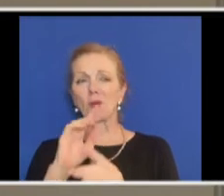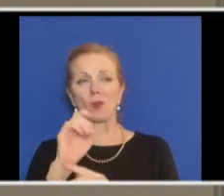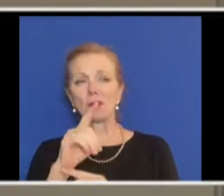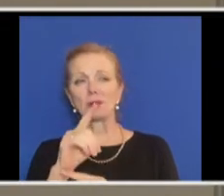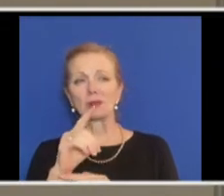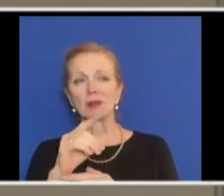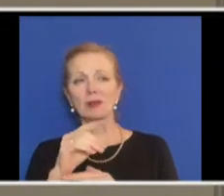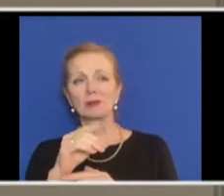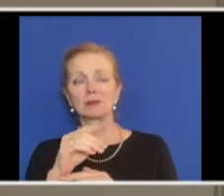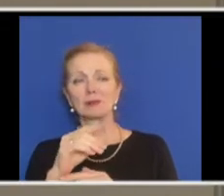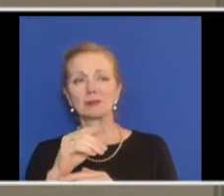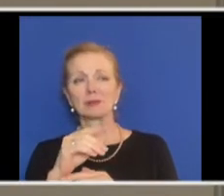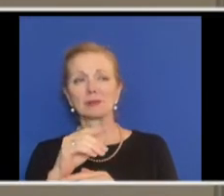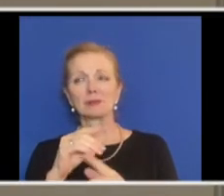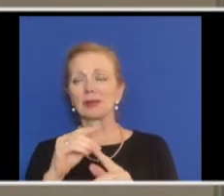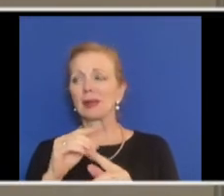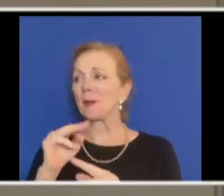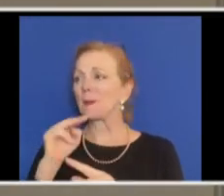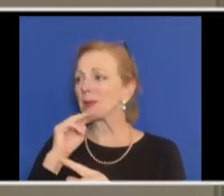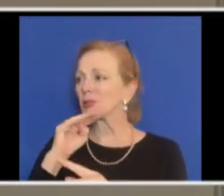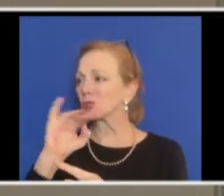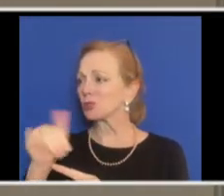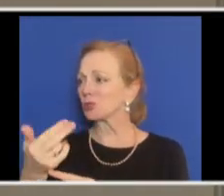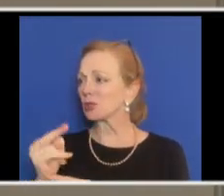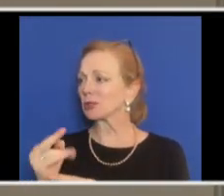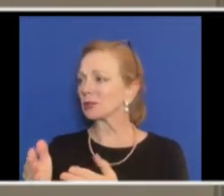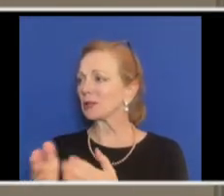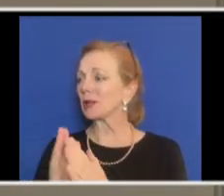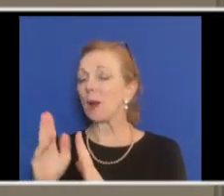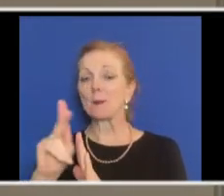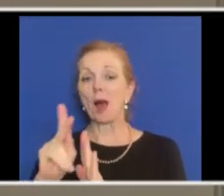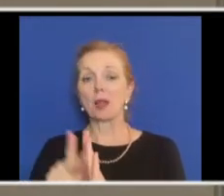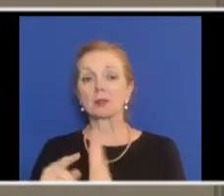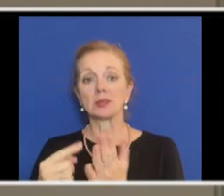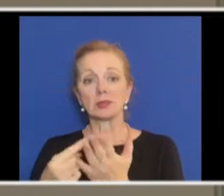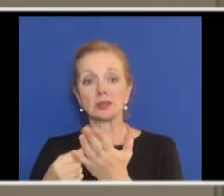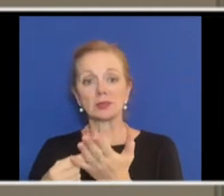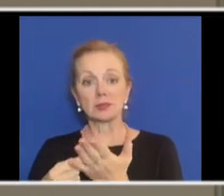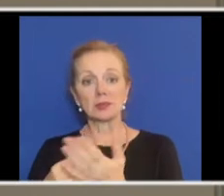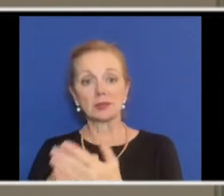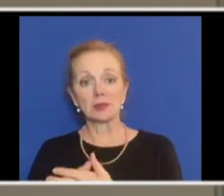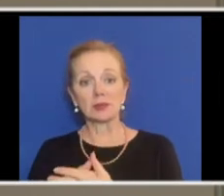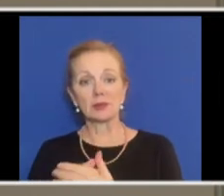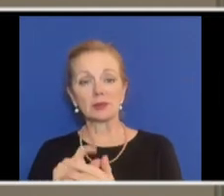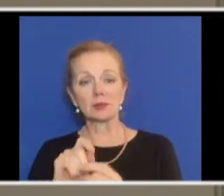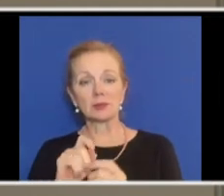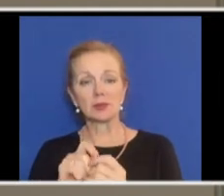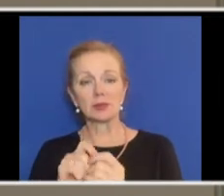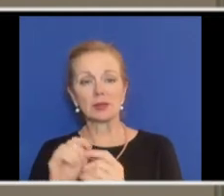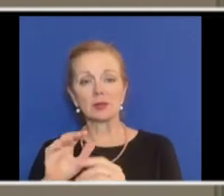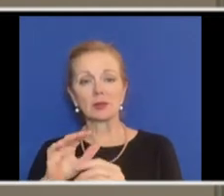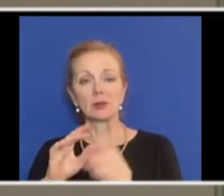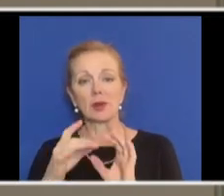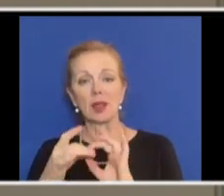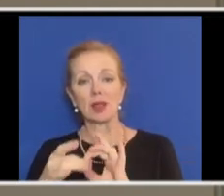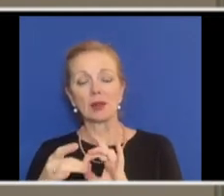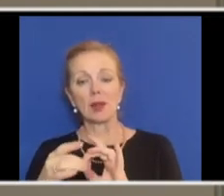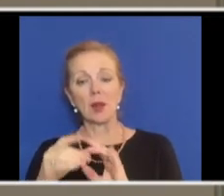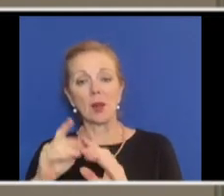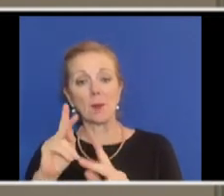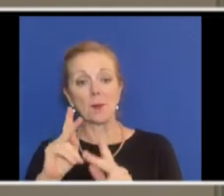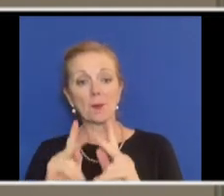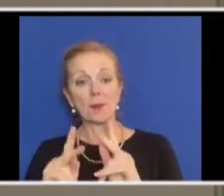Johnson raising that she asked for a policy discussion um specifically around people